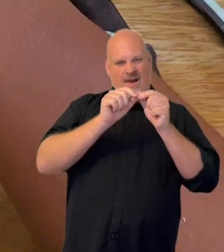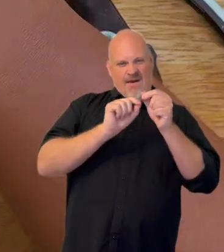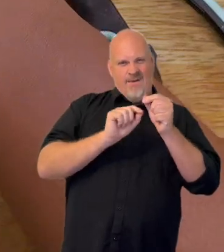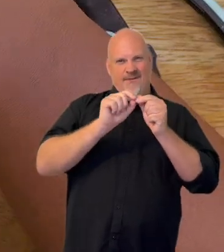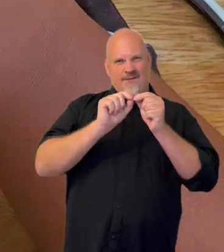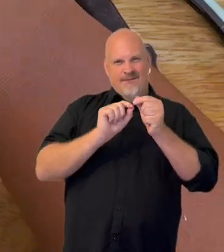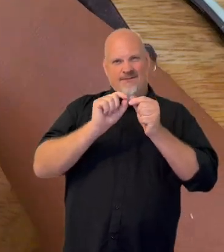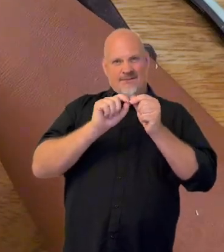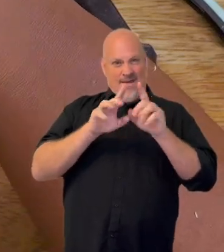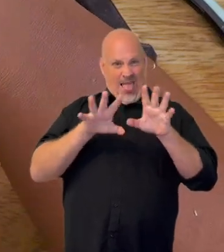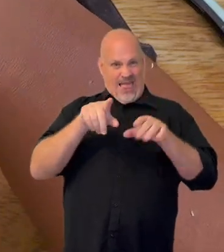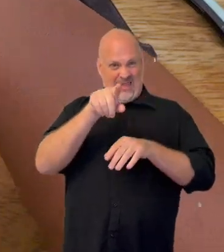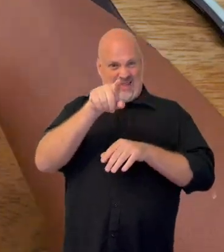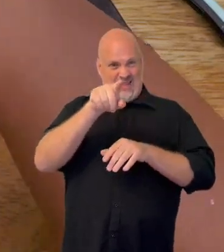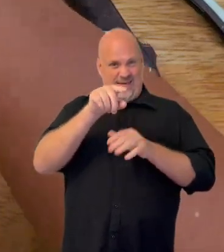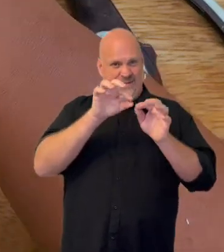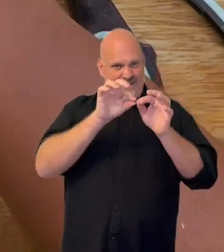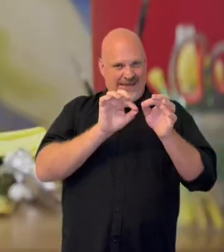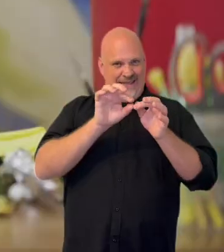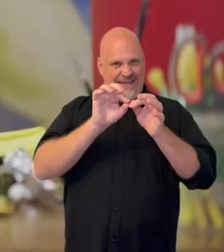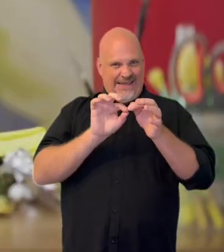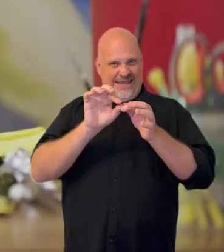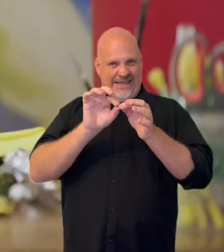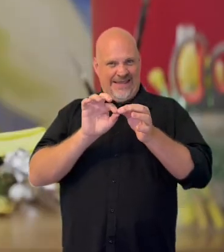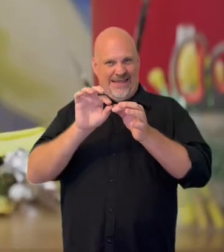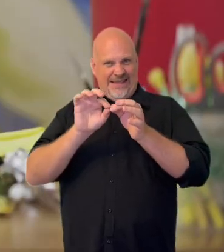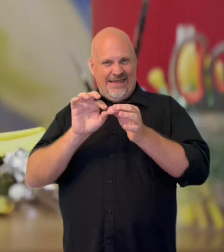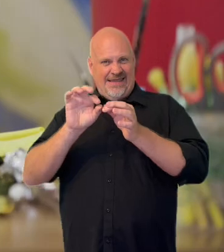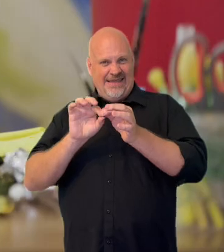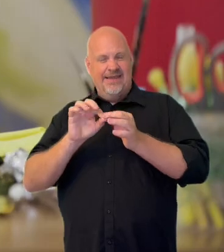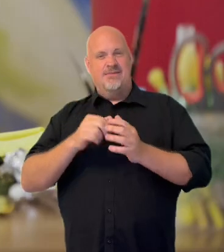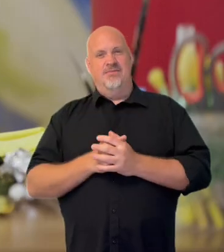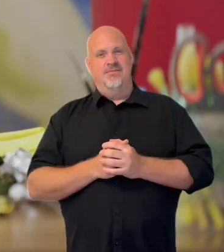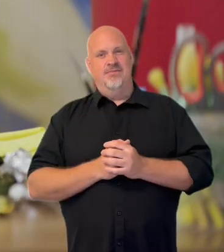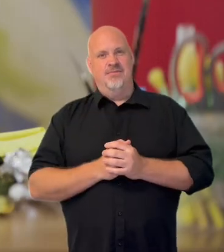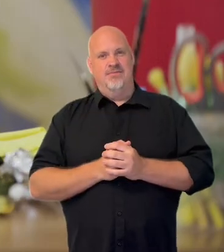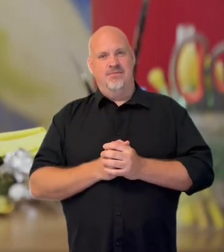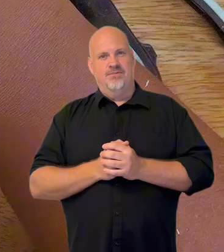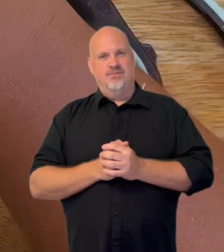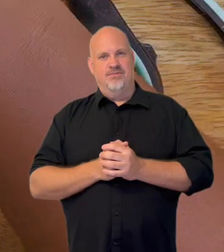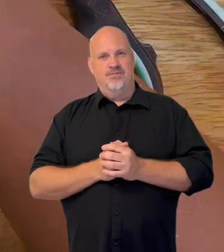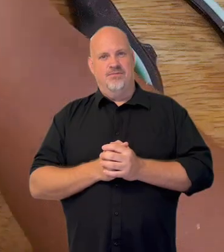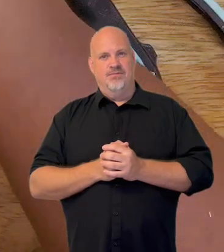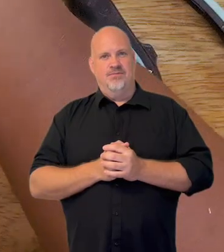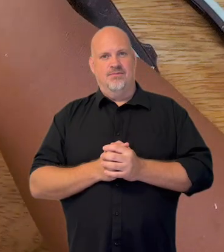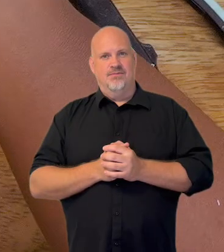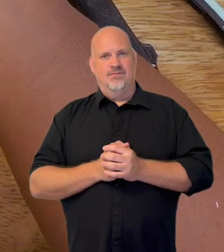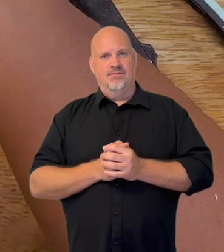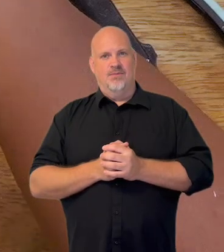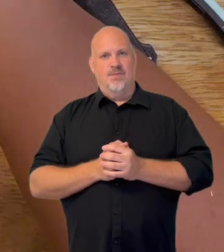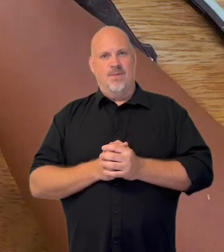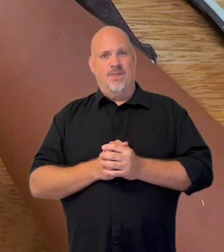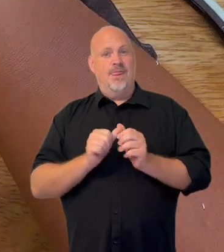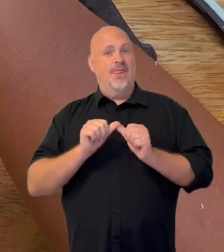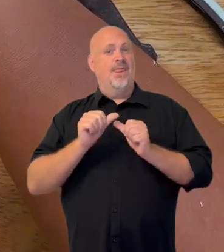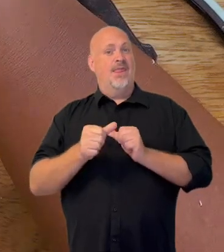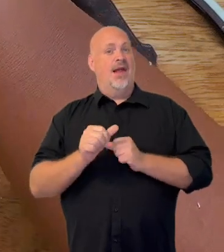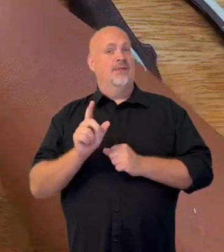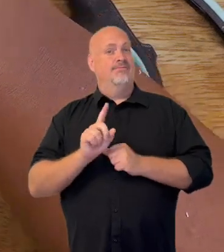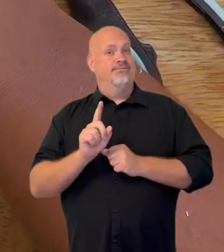And then what you'll do is similar to the pieces of paper that you made for the cross section, is give them a nice